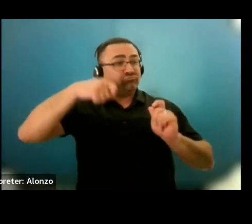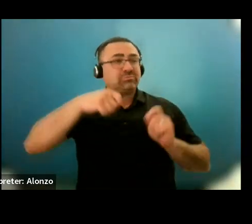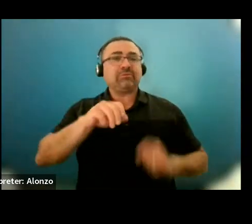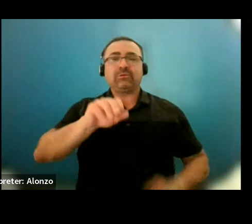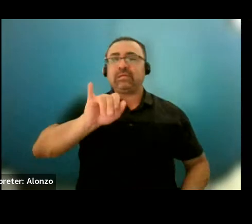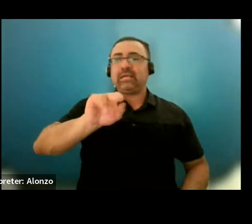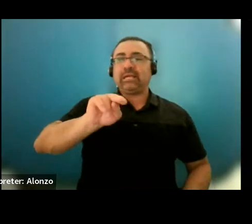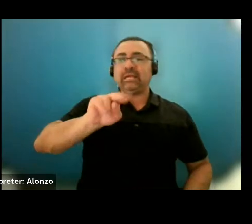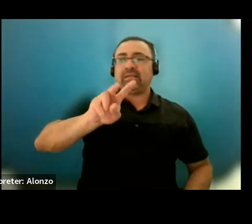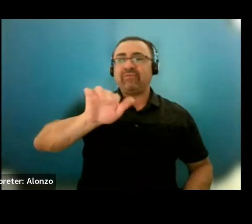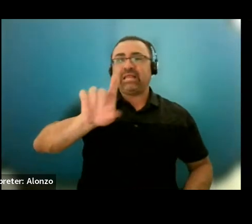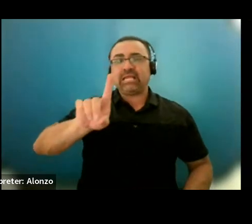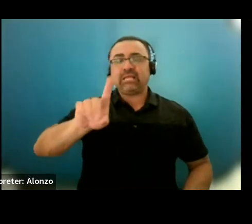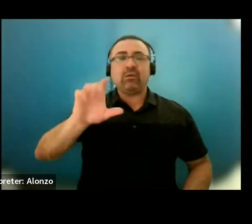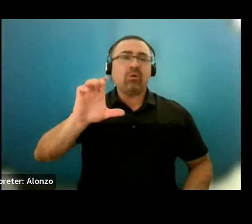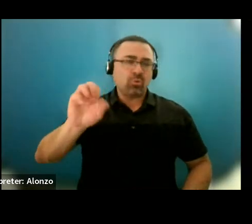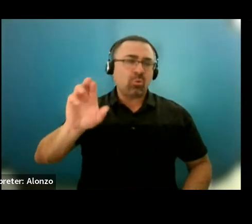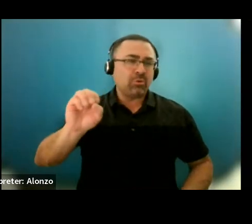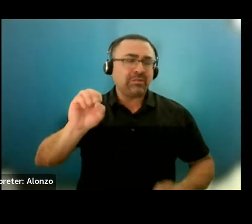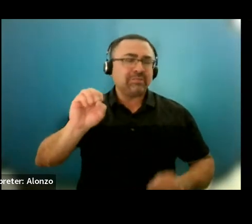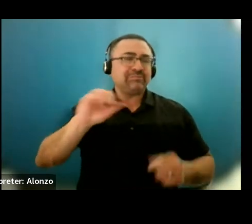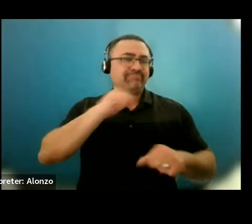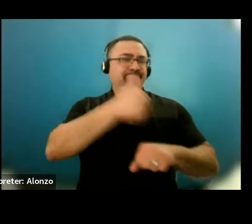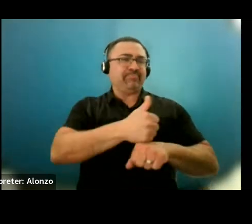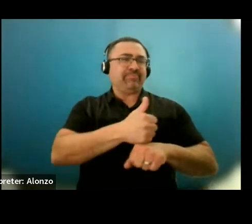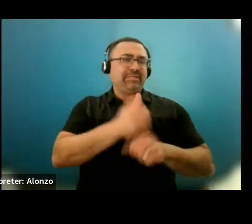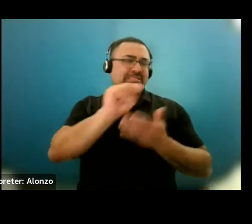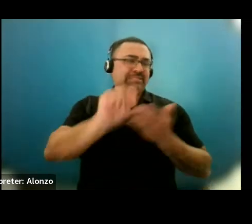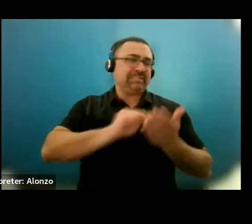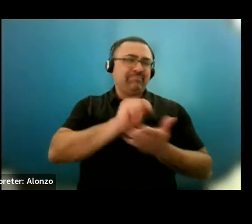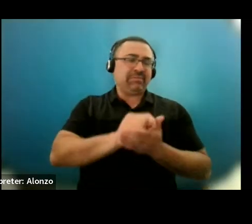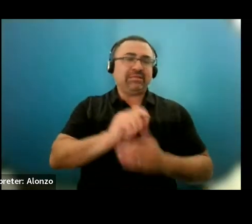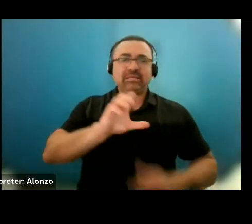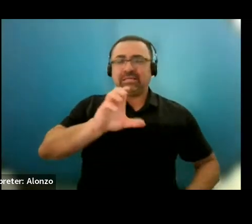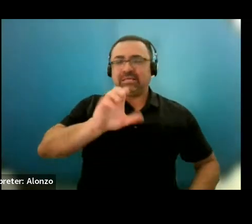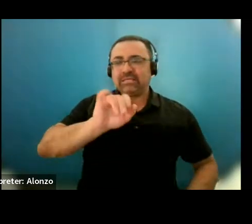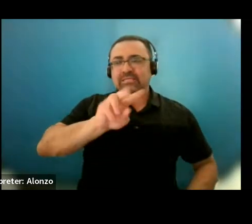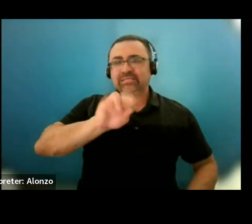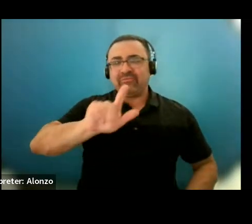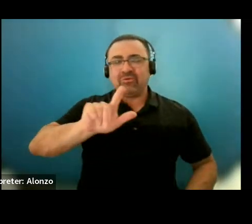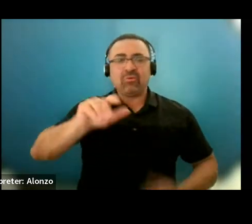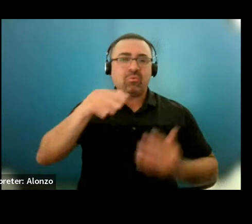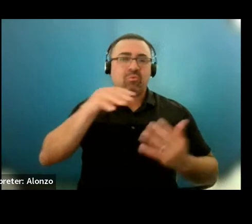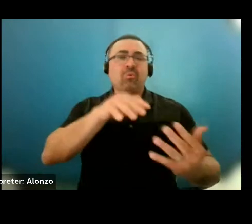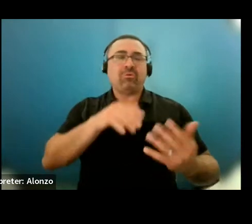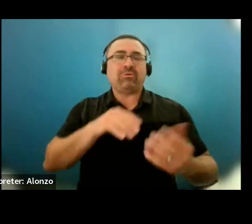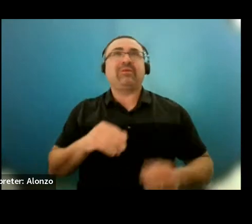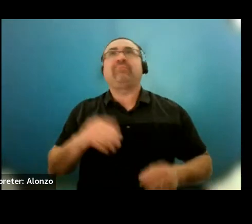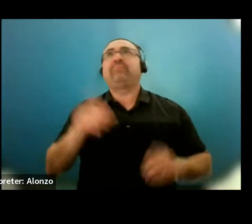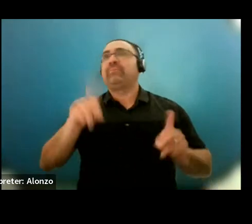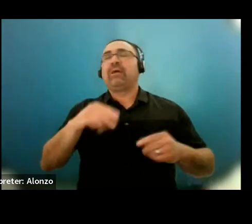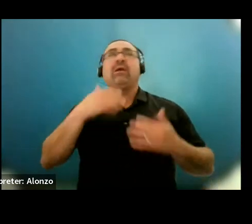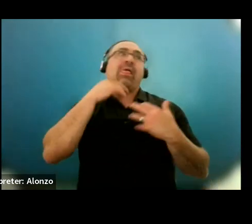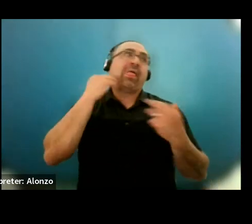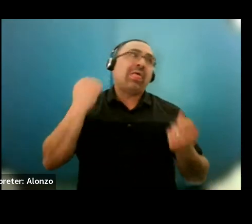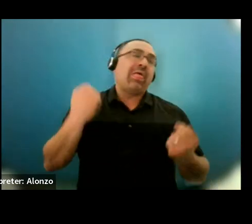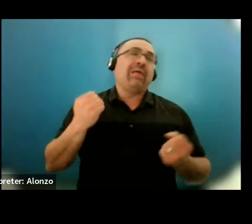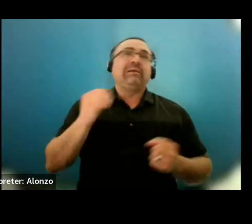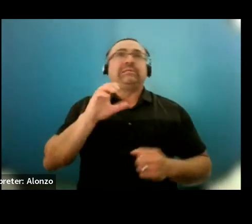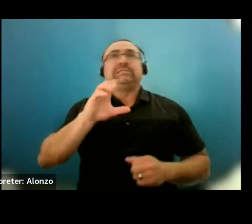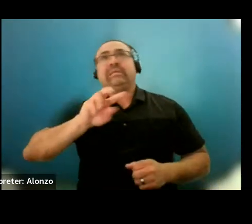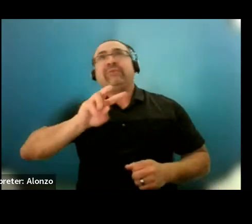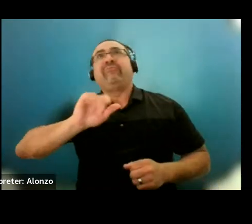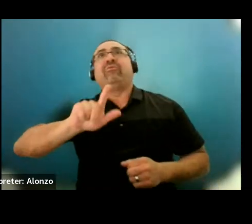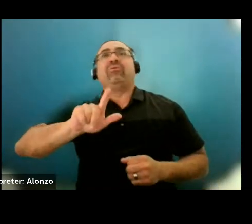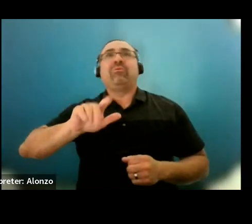Corps. And it was set in the Civil War, because nobody wants to watch another Civil War film. Even I didn't.